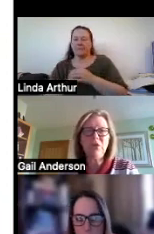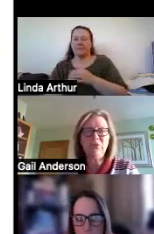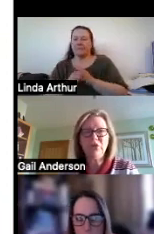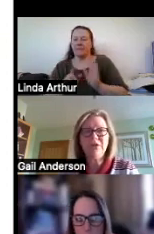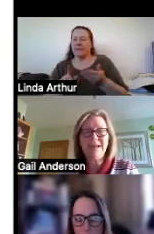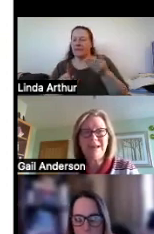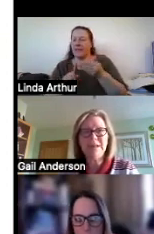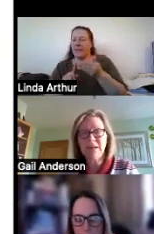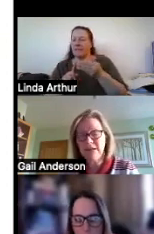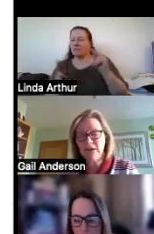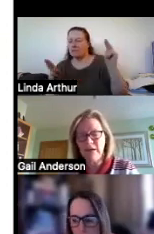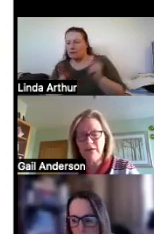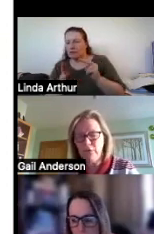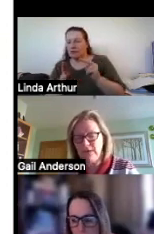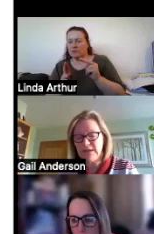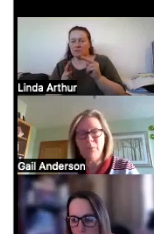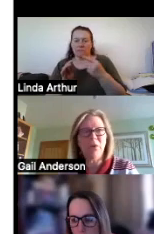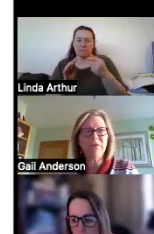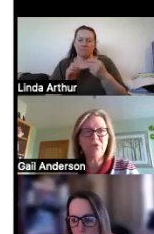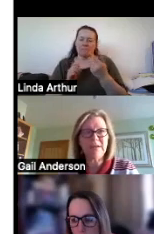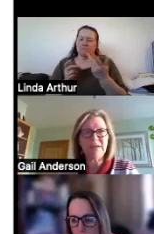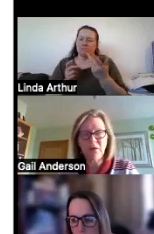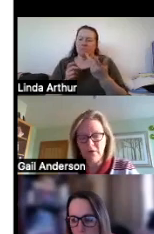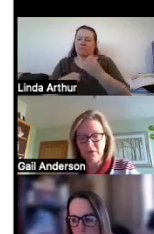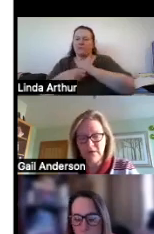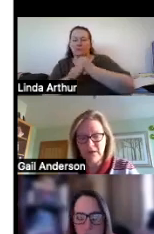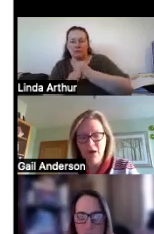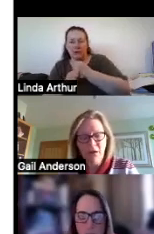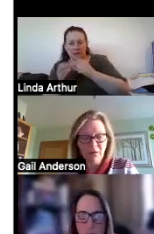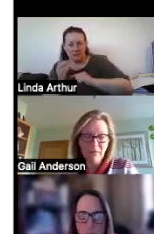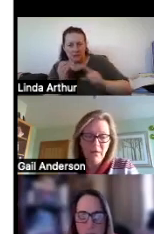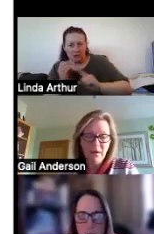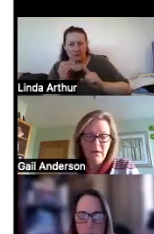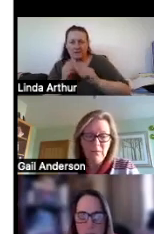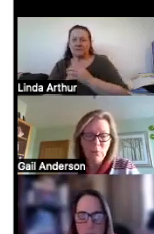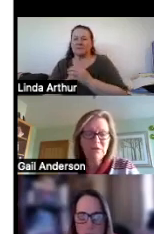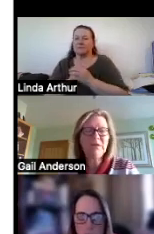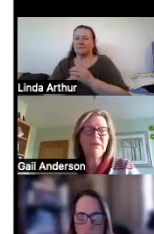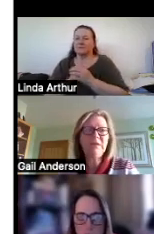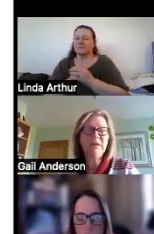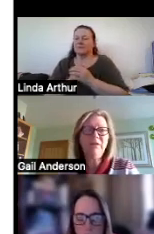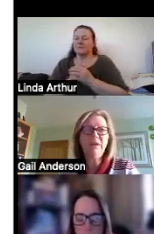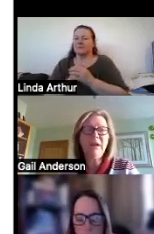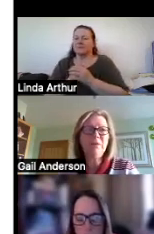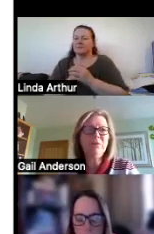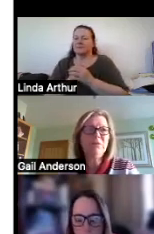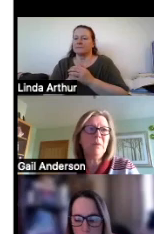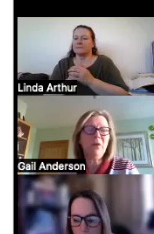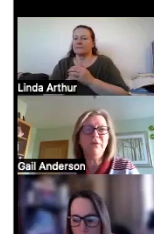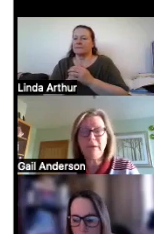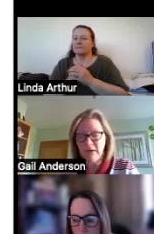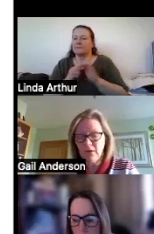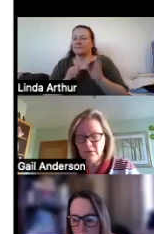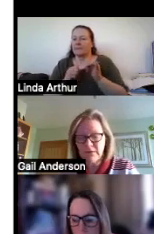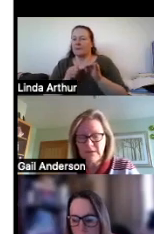to reduce any incidence, for example, of stress incontinence, or in more significant episodes, maybe